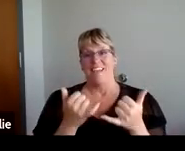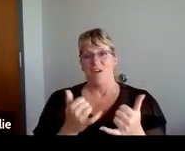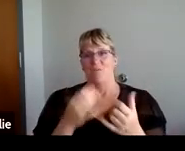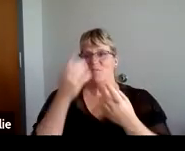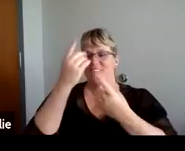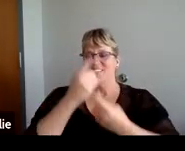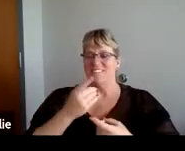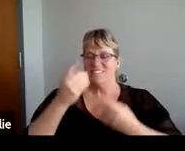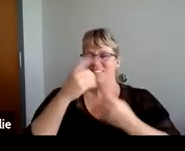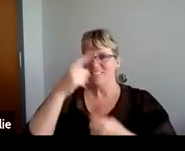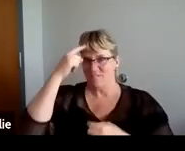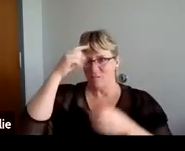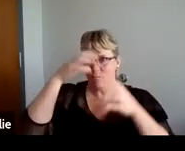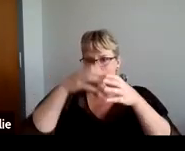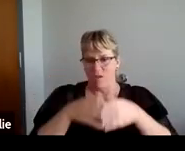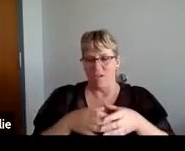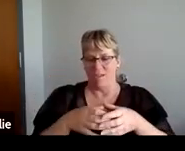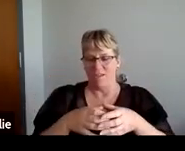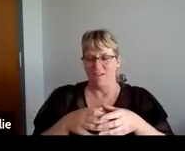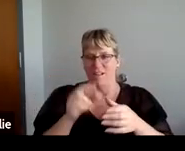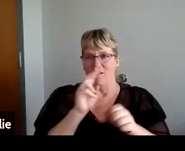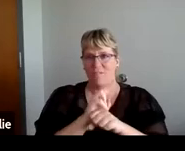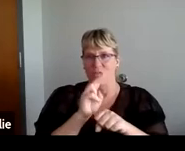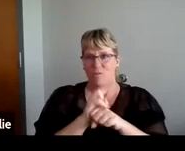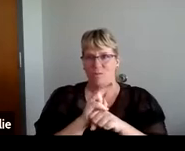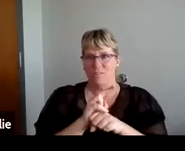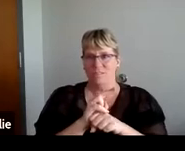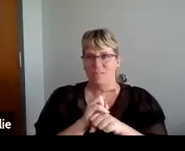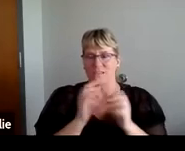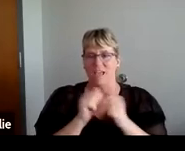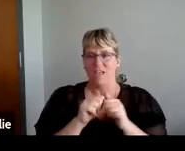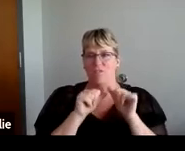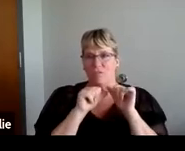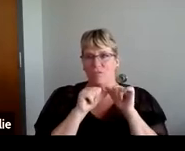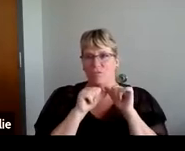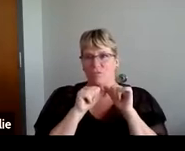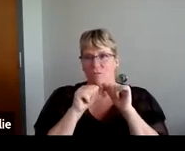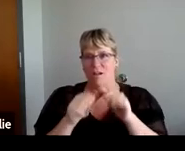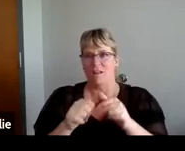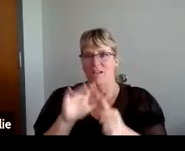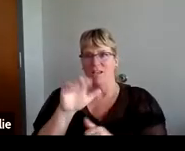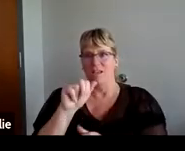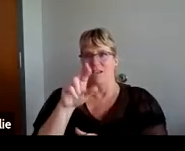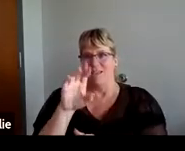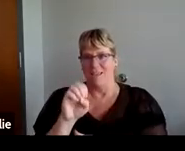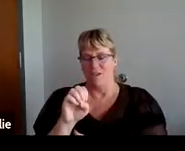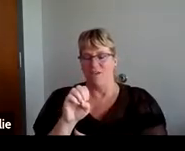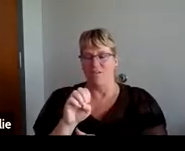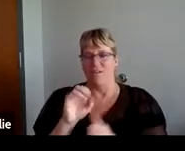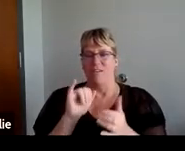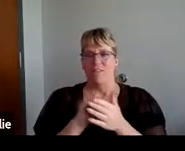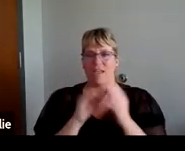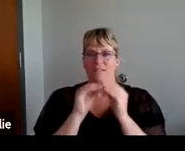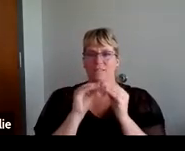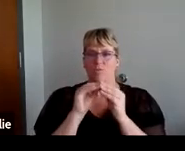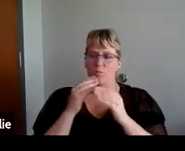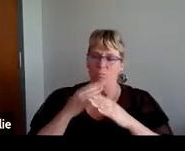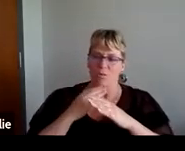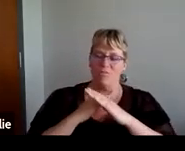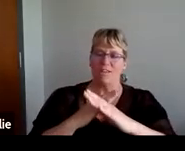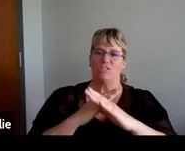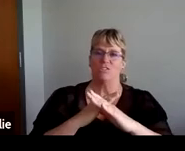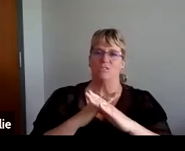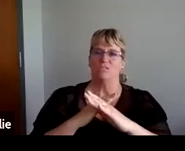of the brain of substance use disorder in the chronic care medical model, which is looking more at prevention, looking at